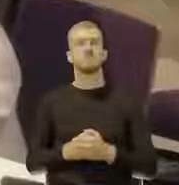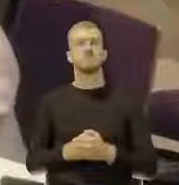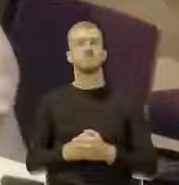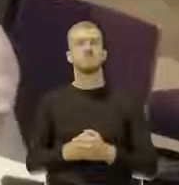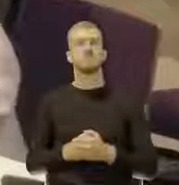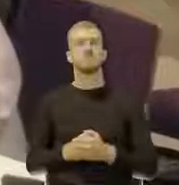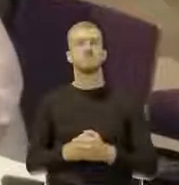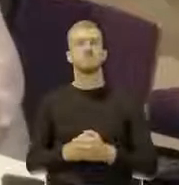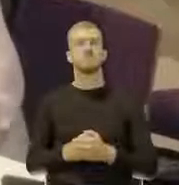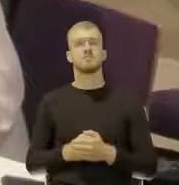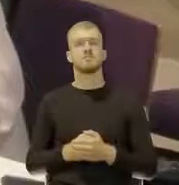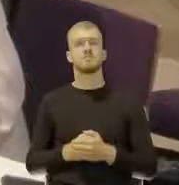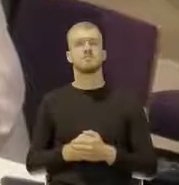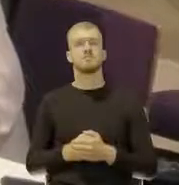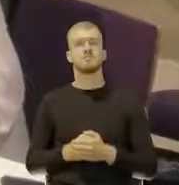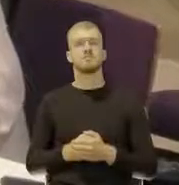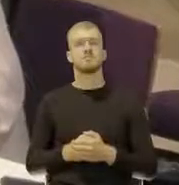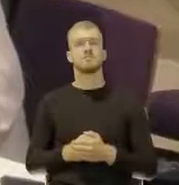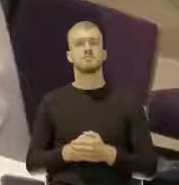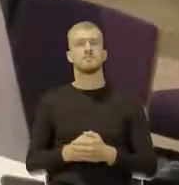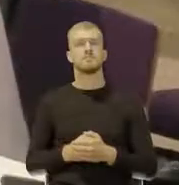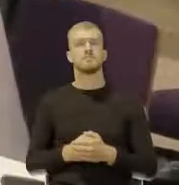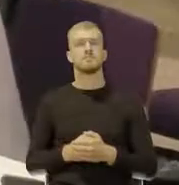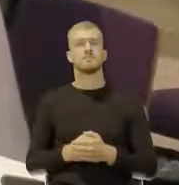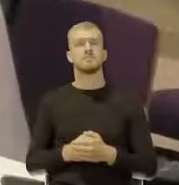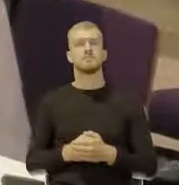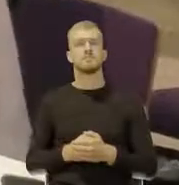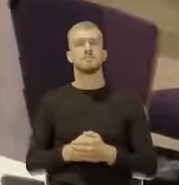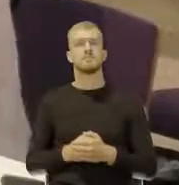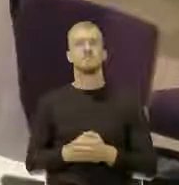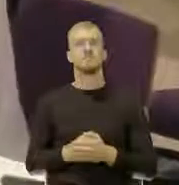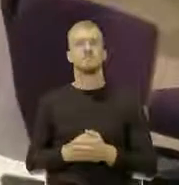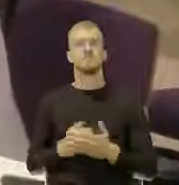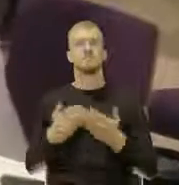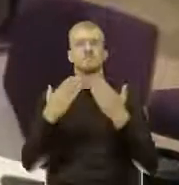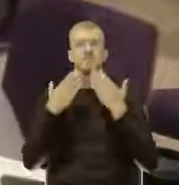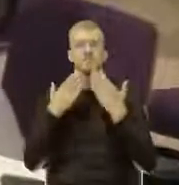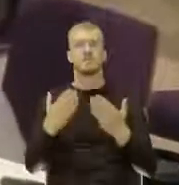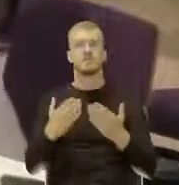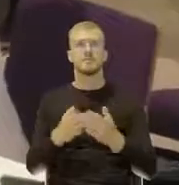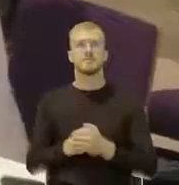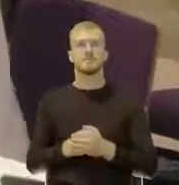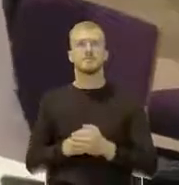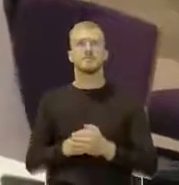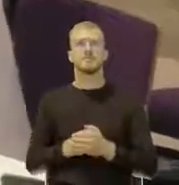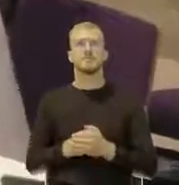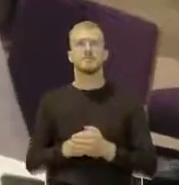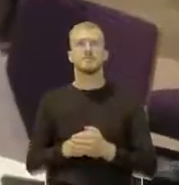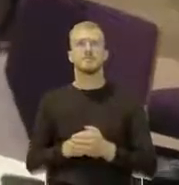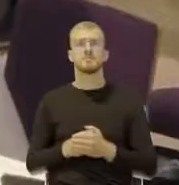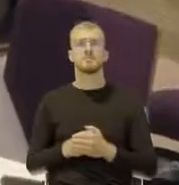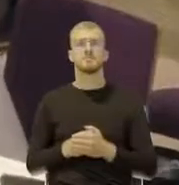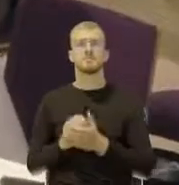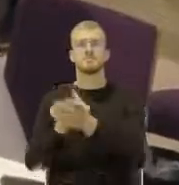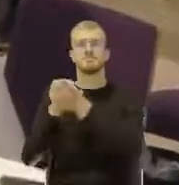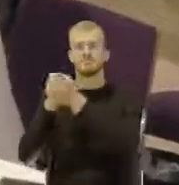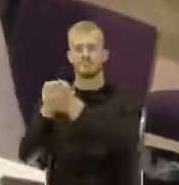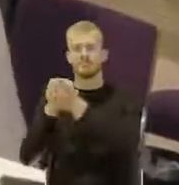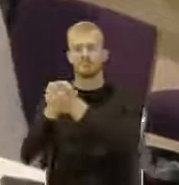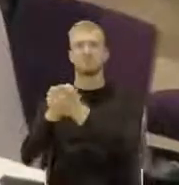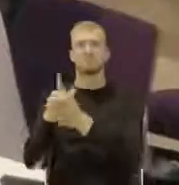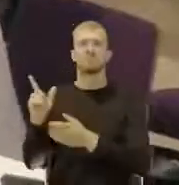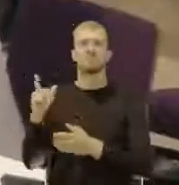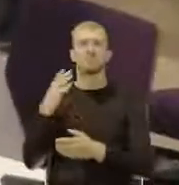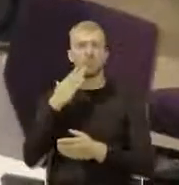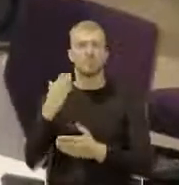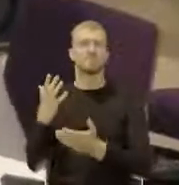Well, thank you very, very much, Paul, and congratulations for a job well done. Many, many speakers, many interesting